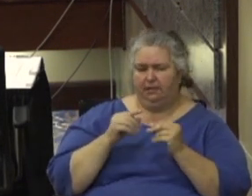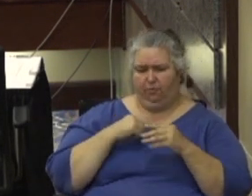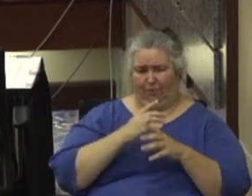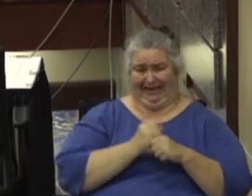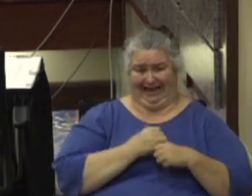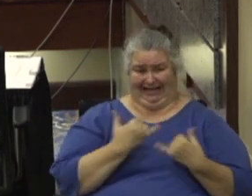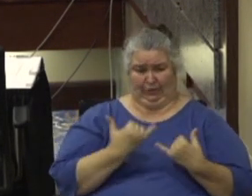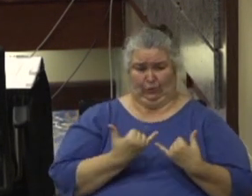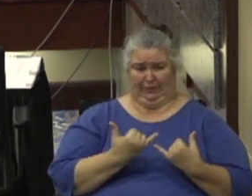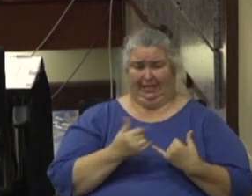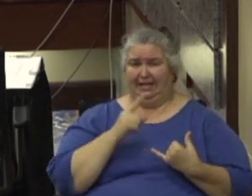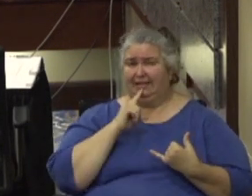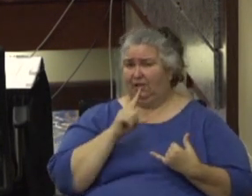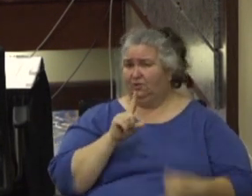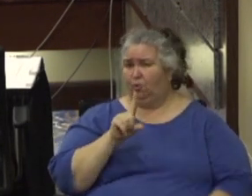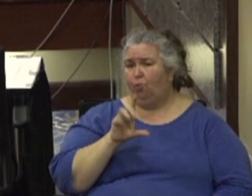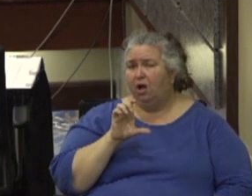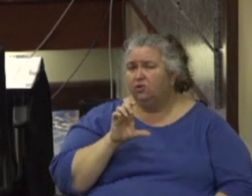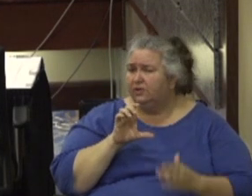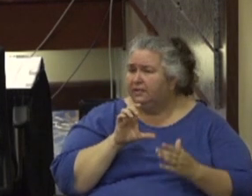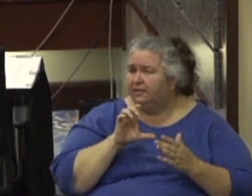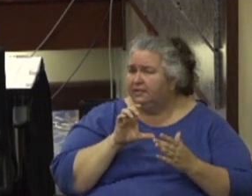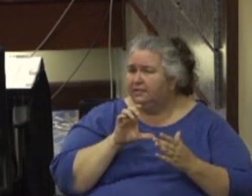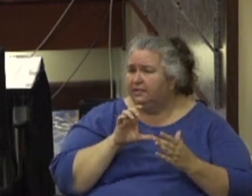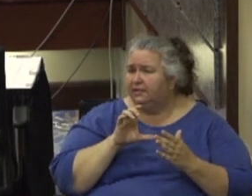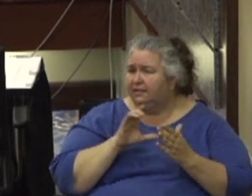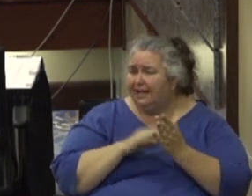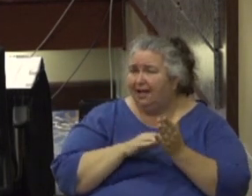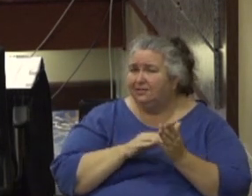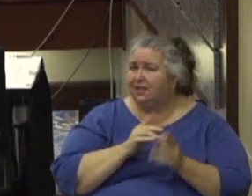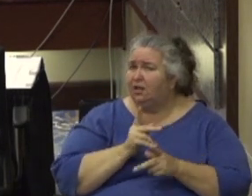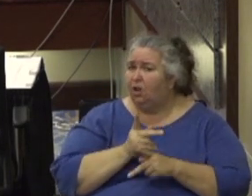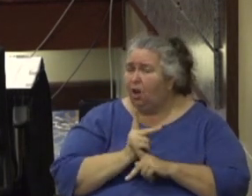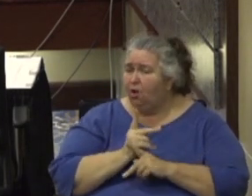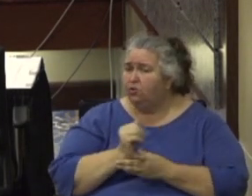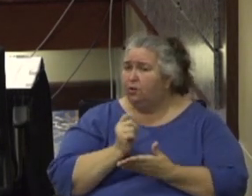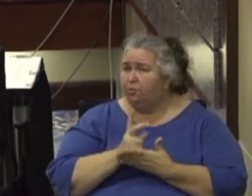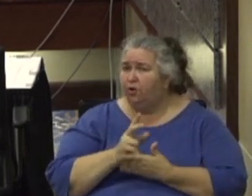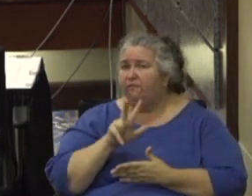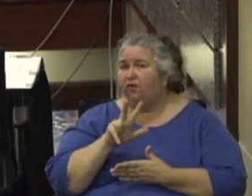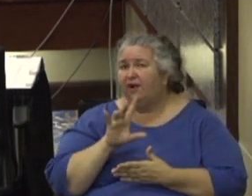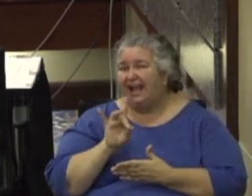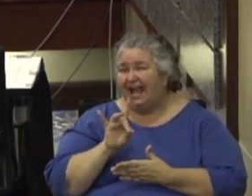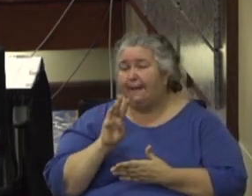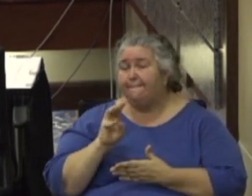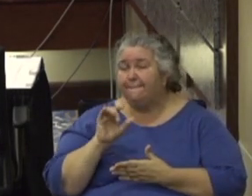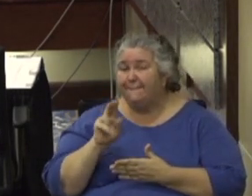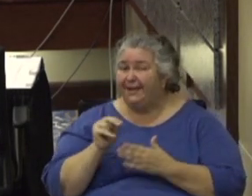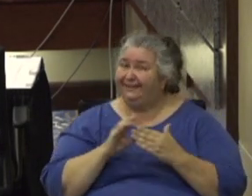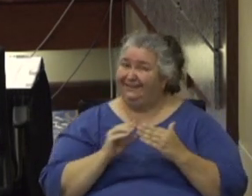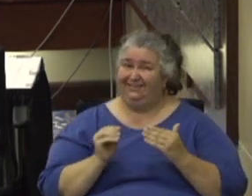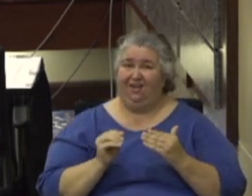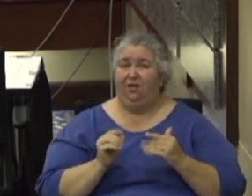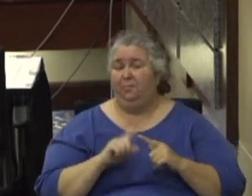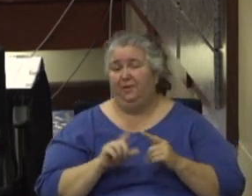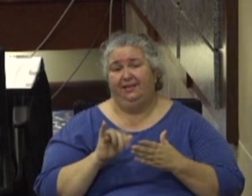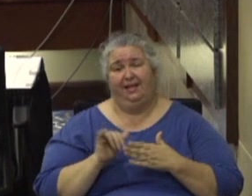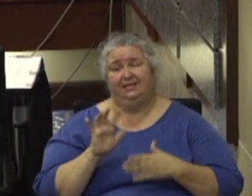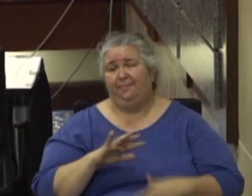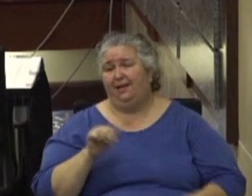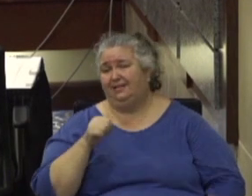date, there's been 100,000 loans approved, $38 billion, but that's about 10% of